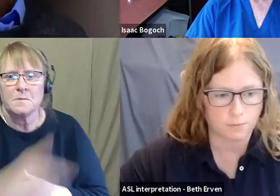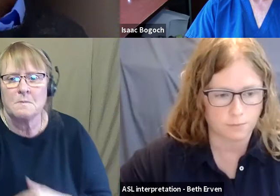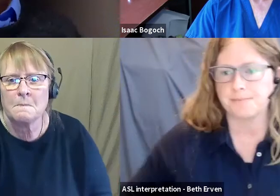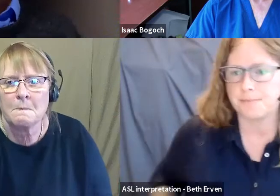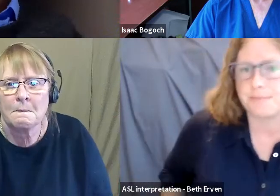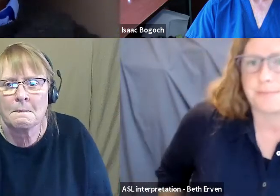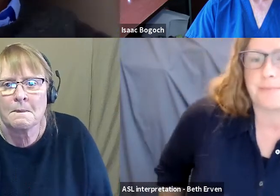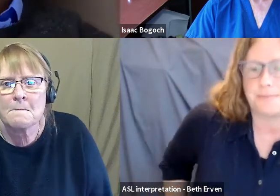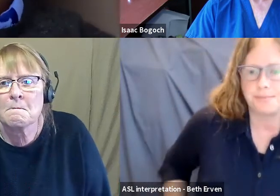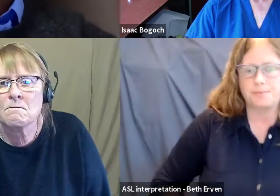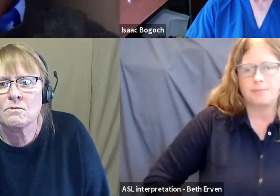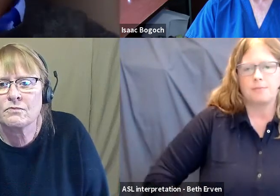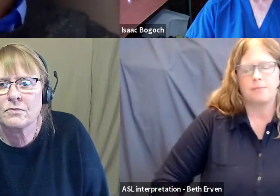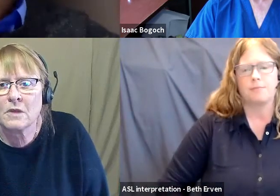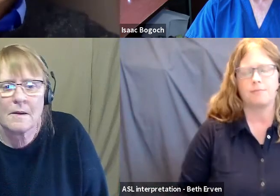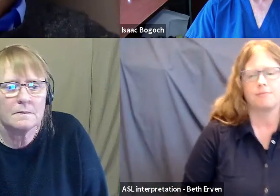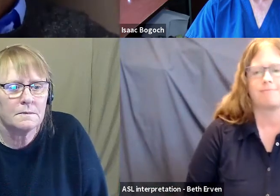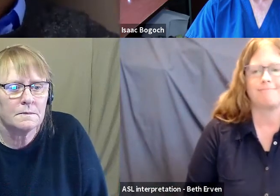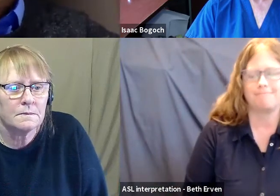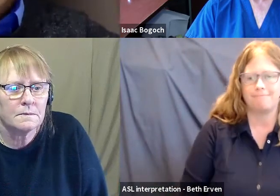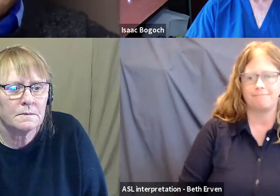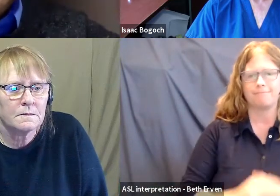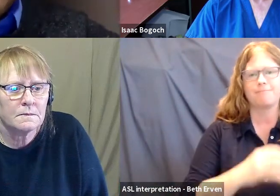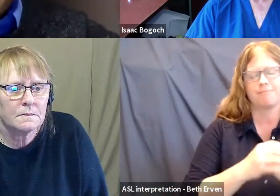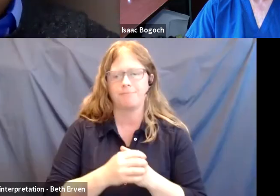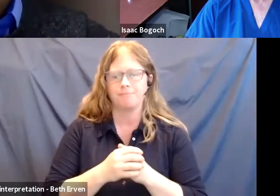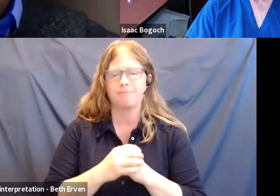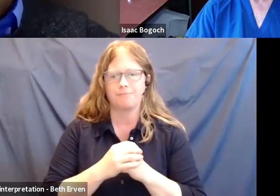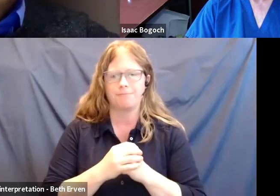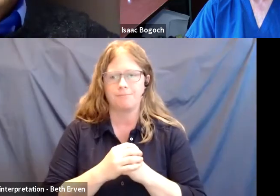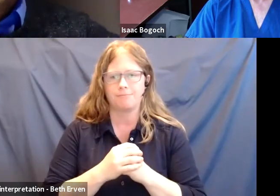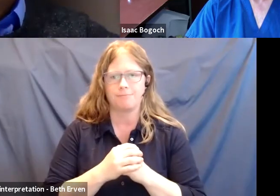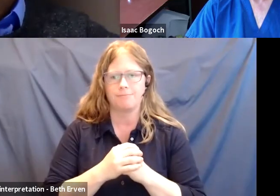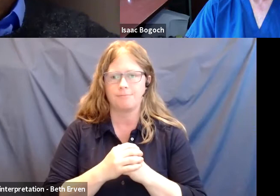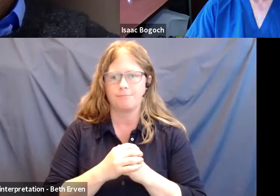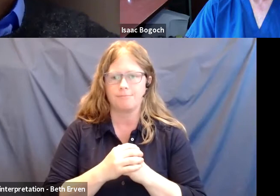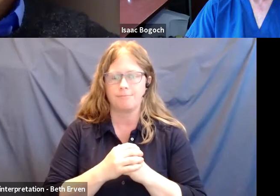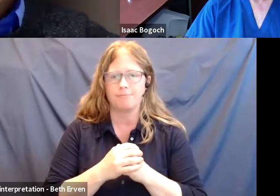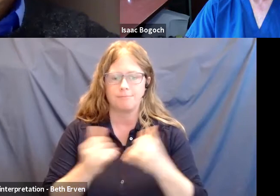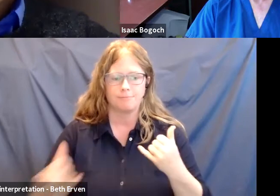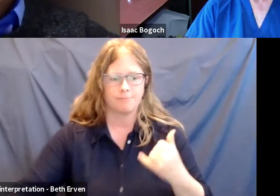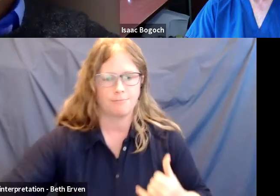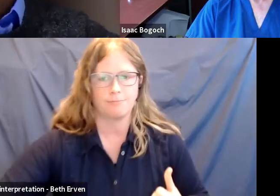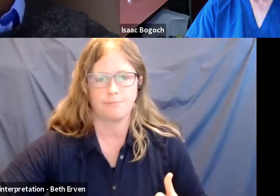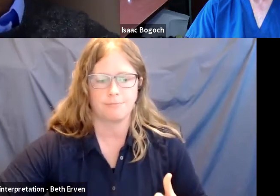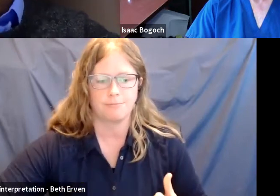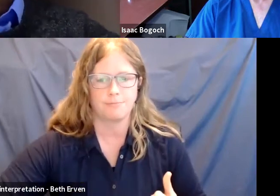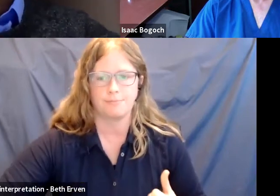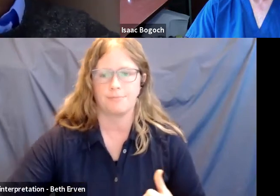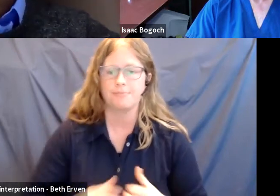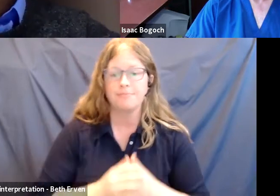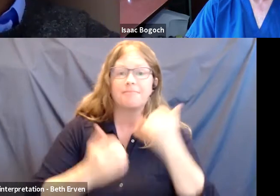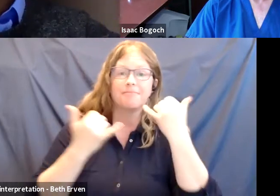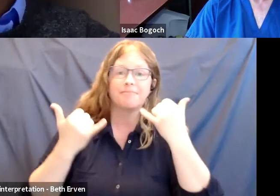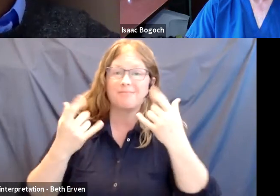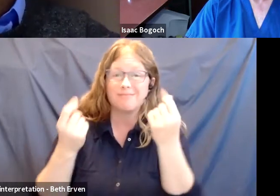Okay, the other thing I want to emphasize is that the COVID vaccines are all free. okay? And you don't need an OHIP card, right?